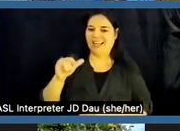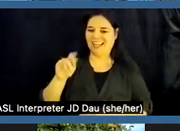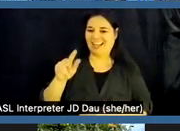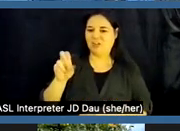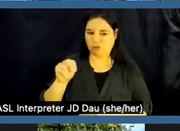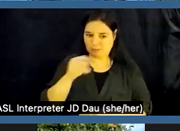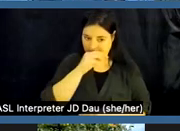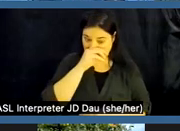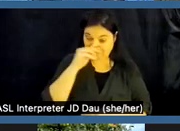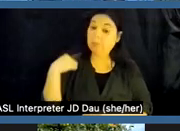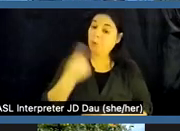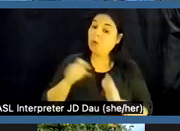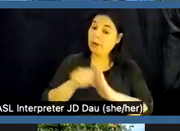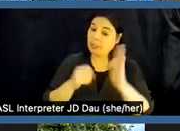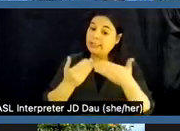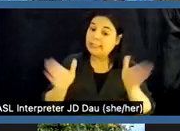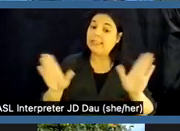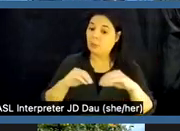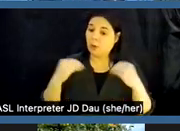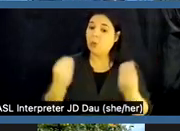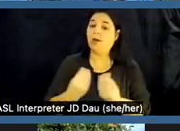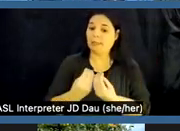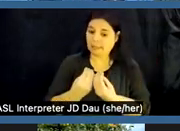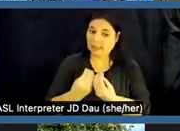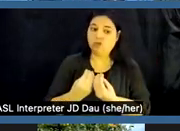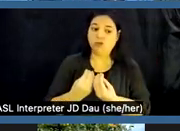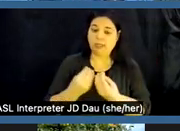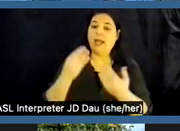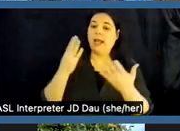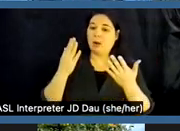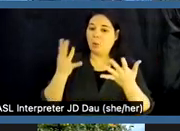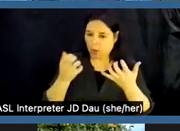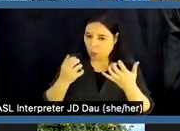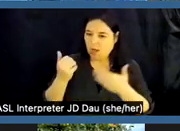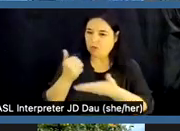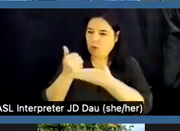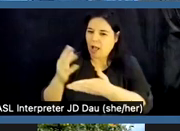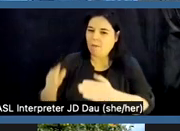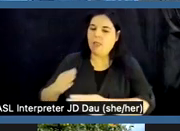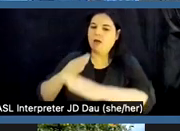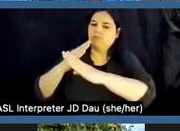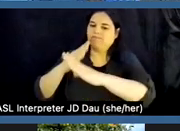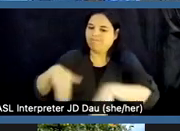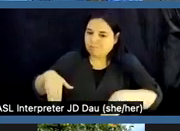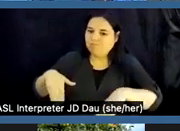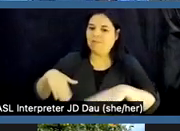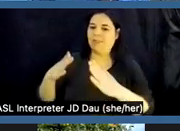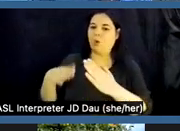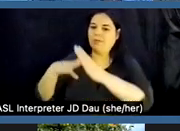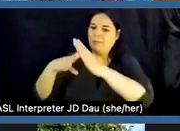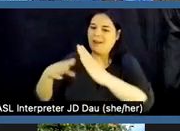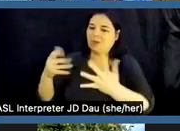statewide organization, and we work on breaking down systemic barriers to poverty in Virginia through